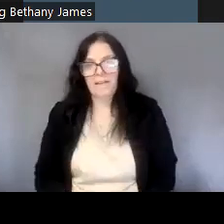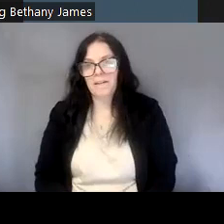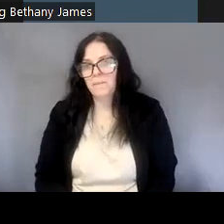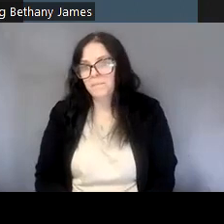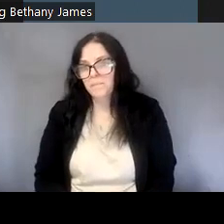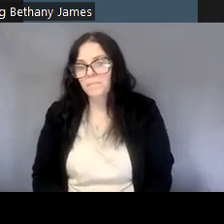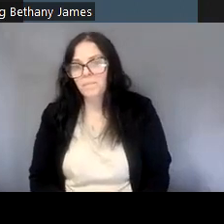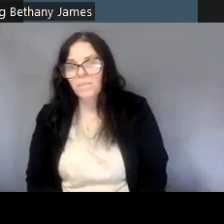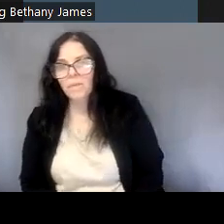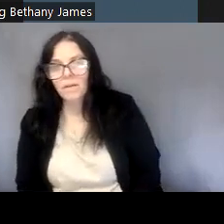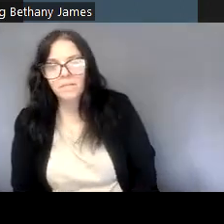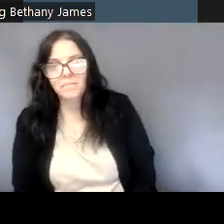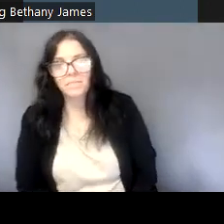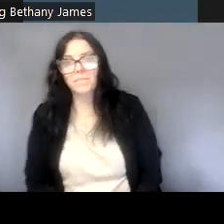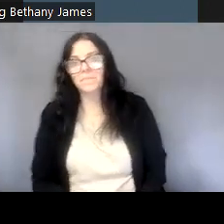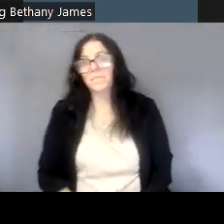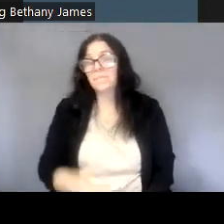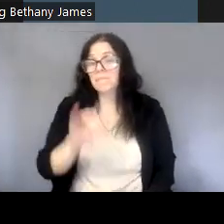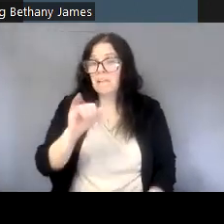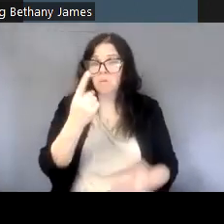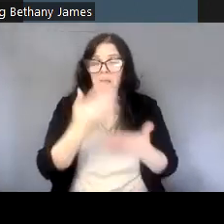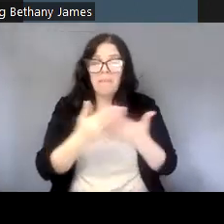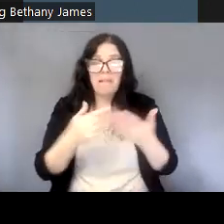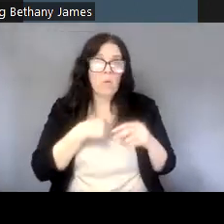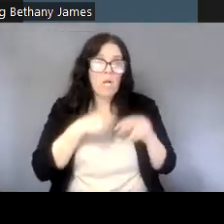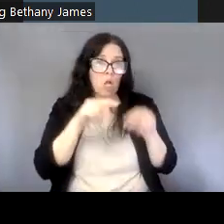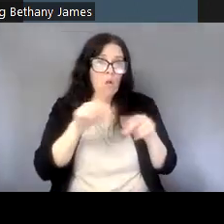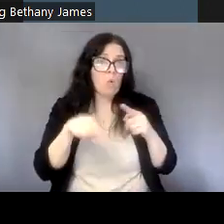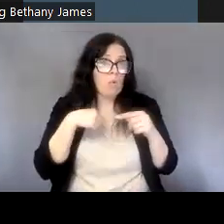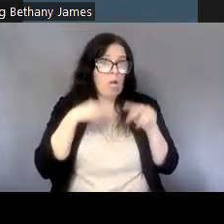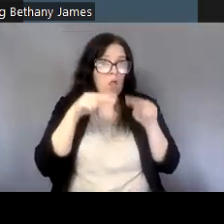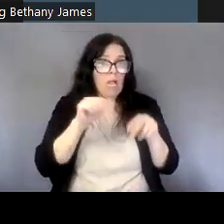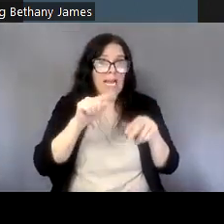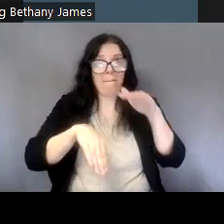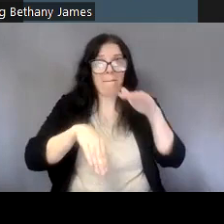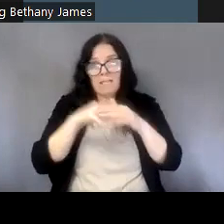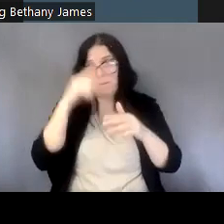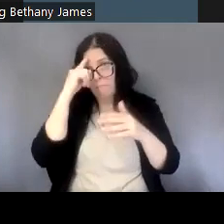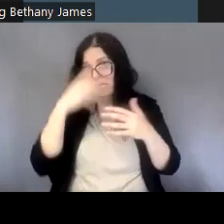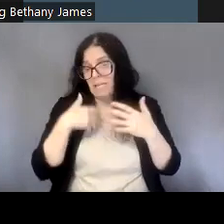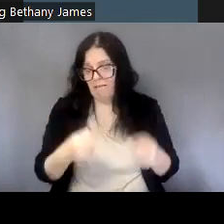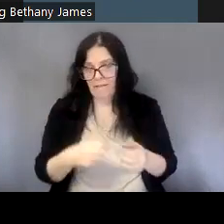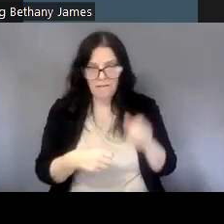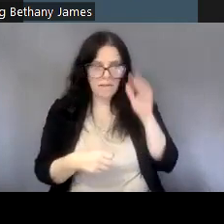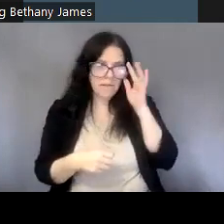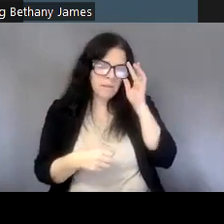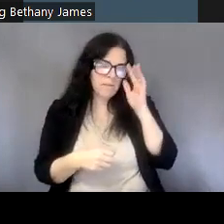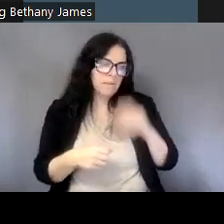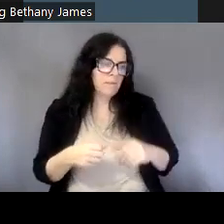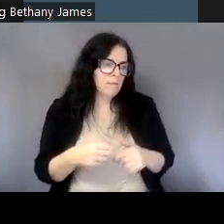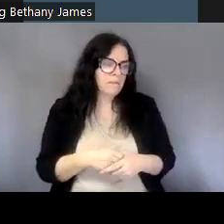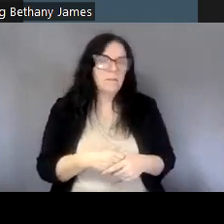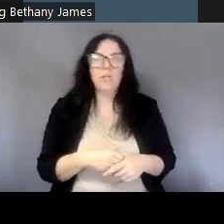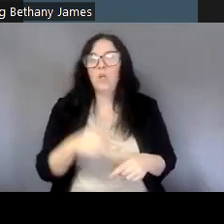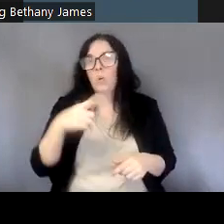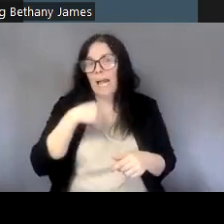so that's one of the things we're looking at when we talk about maximum mental health. And so, we have maximum mental health,